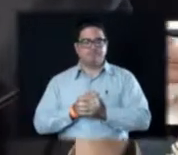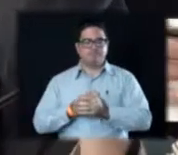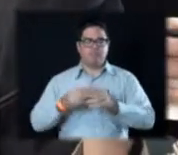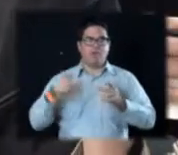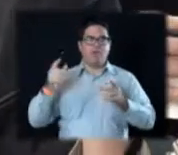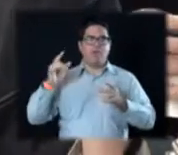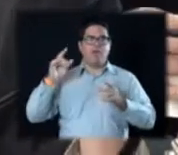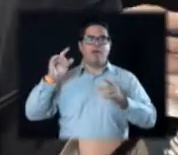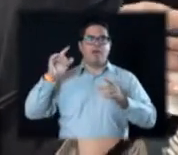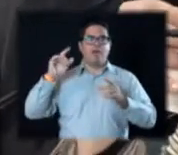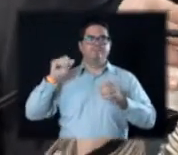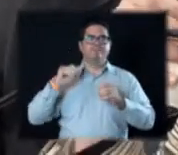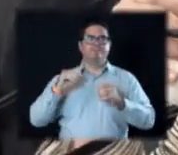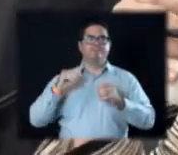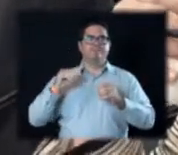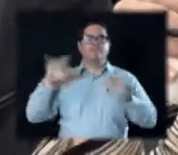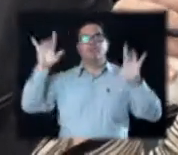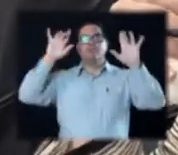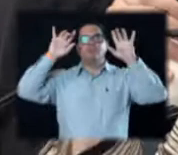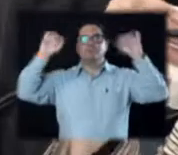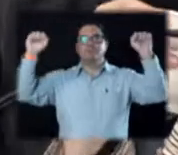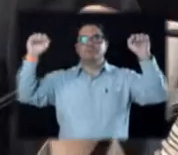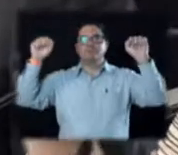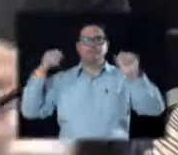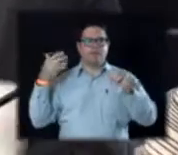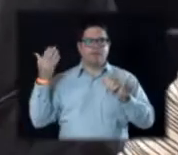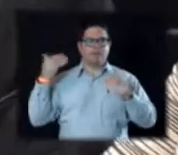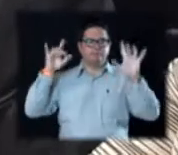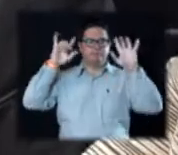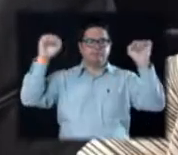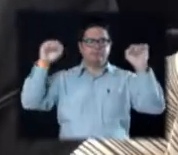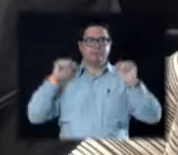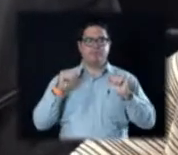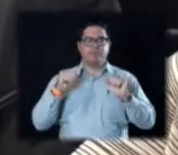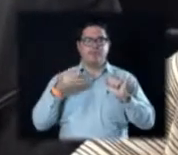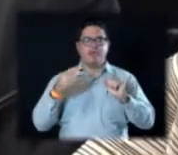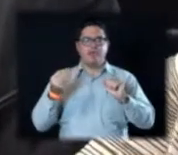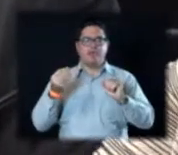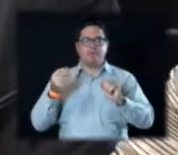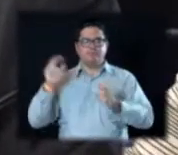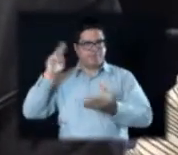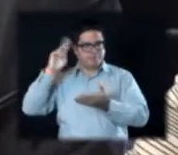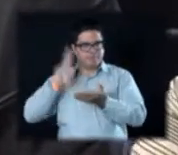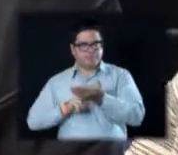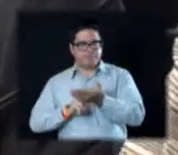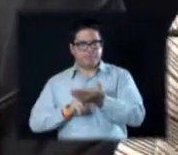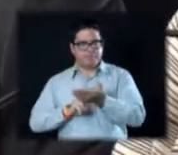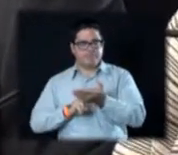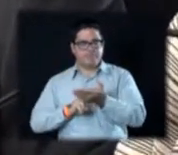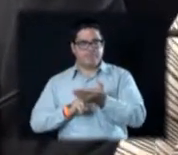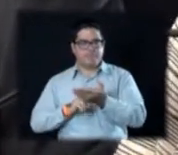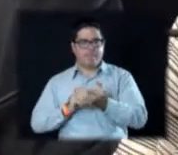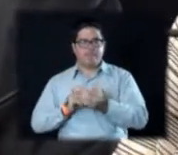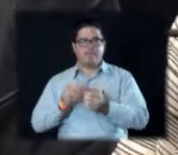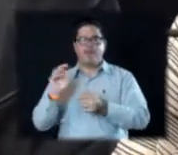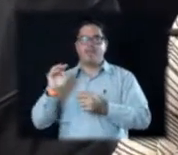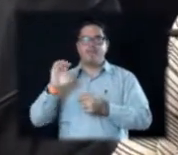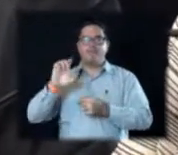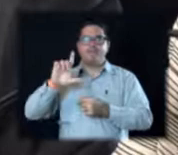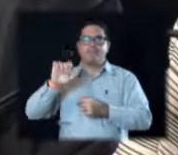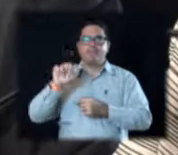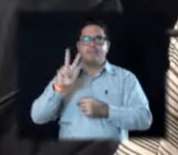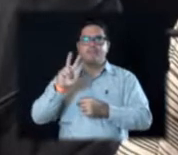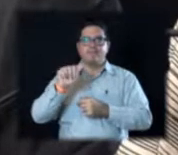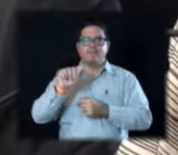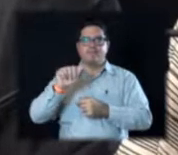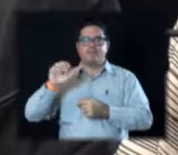secretary of the former president of the Government Development Bank and the former treasury of the secretary, Ms. Melba Acosta